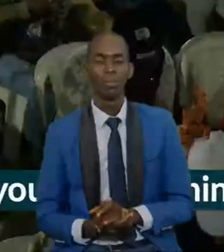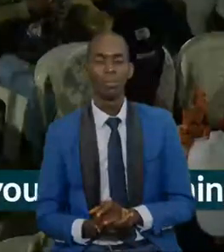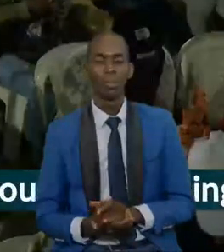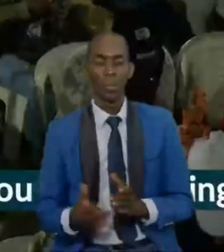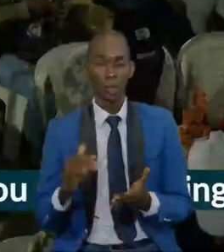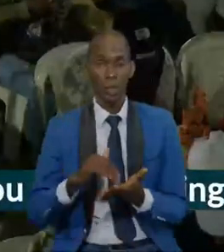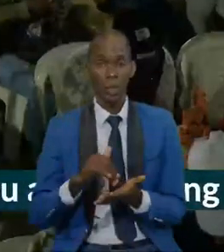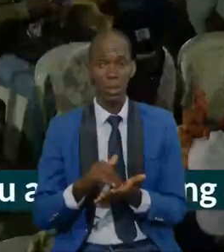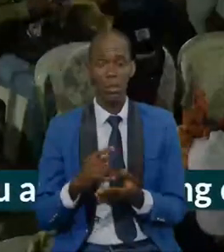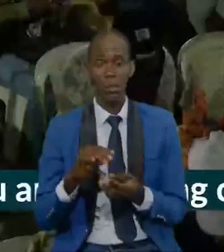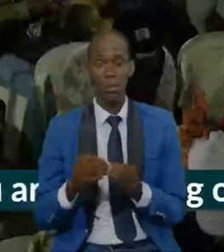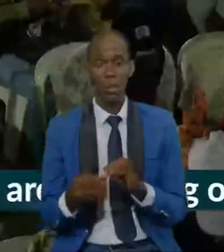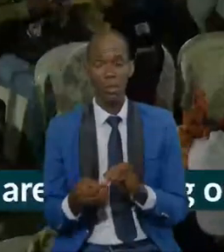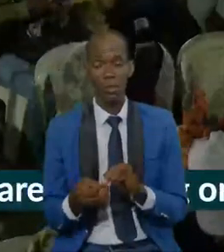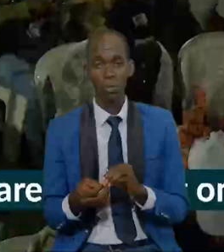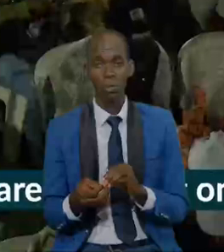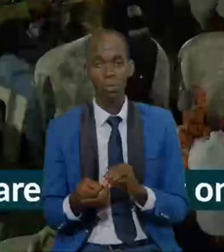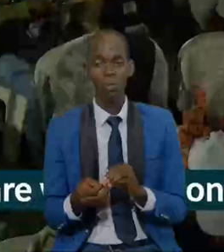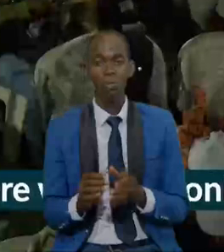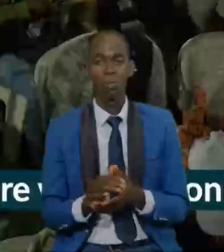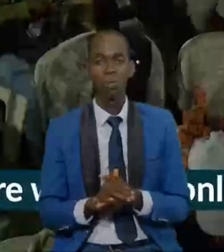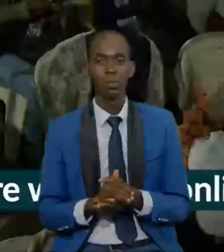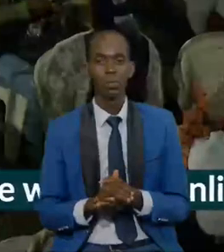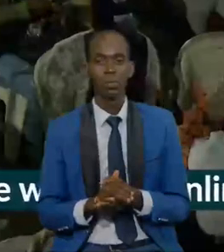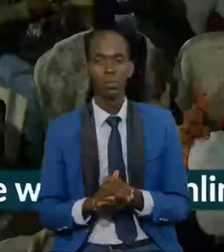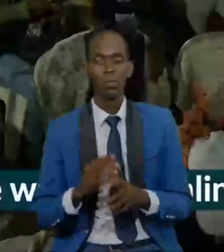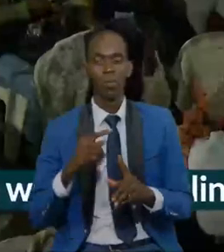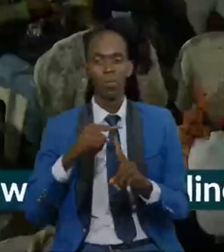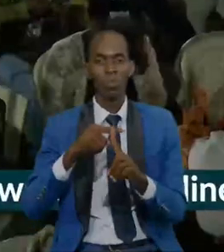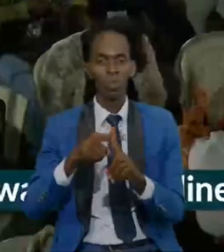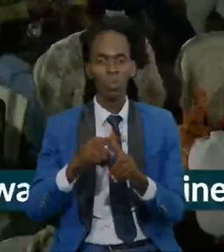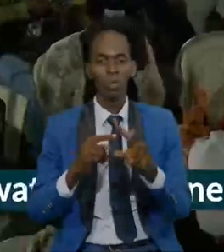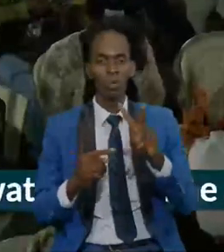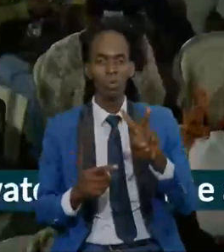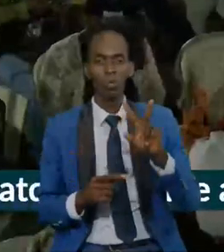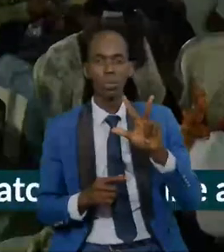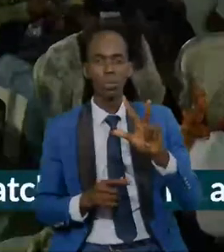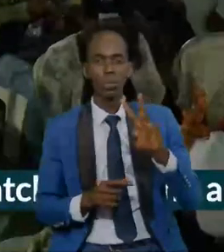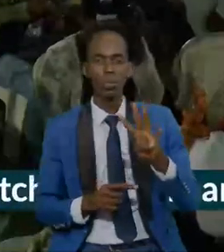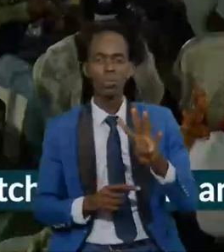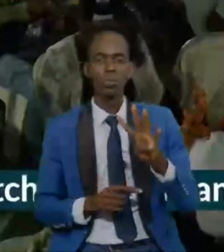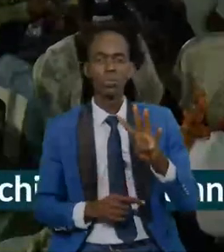again. Plus 234 plus 234